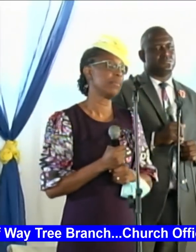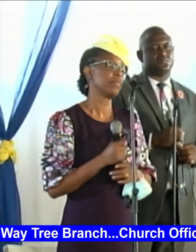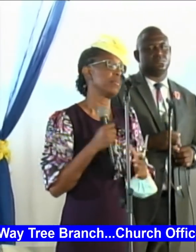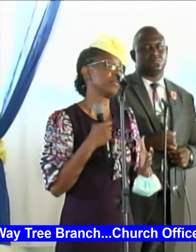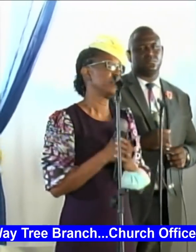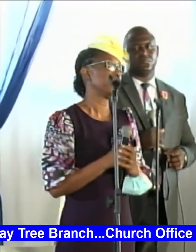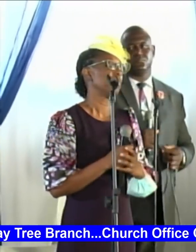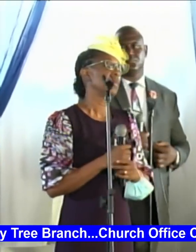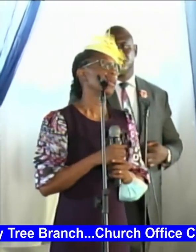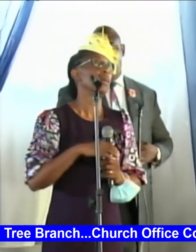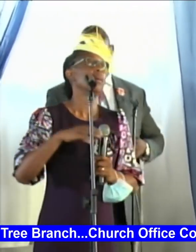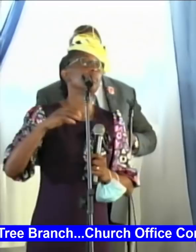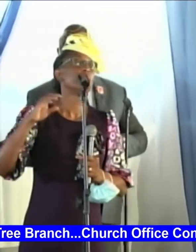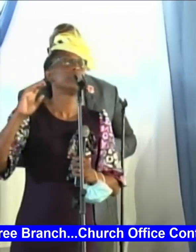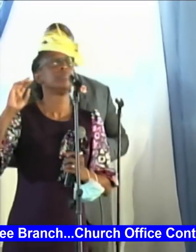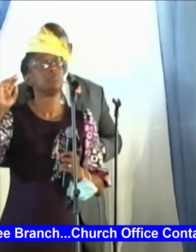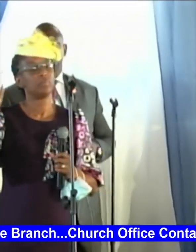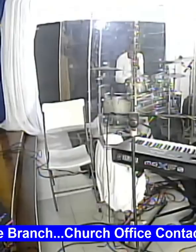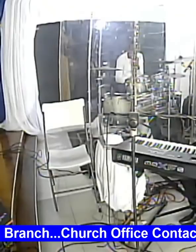ahead.